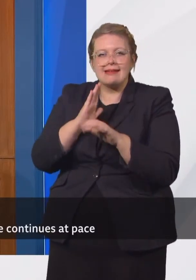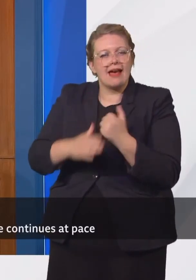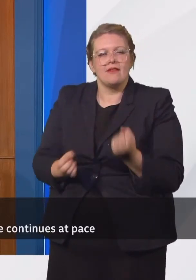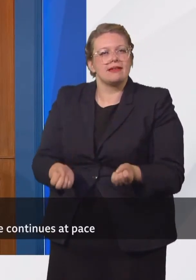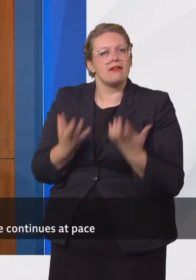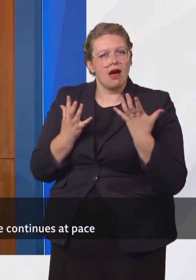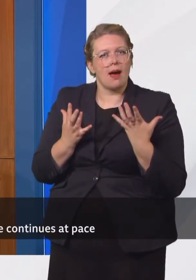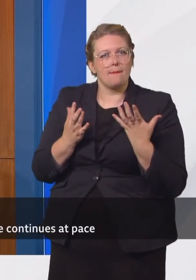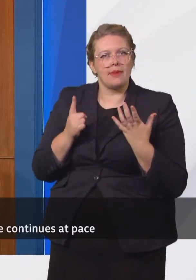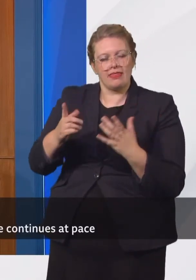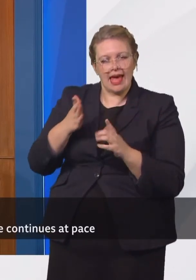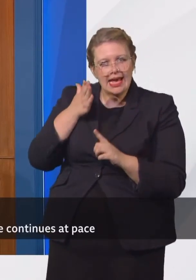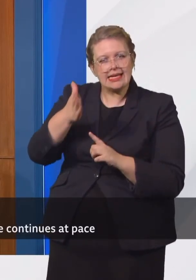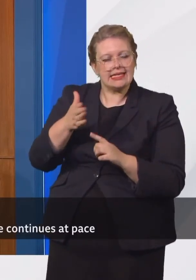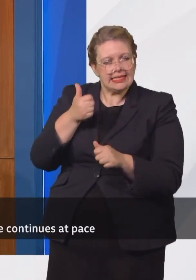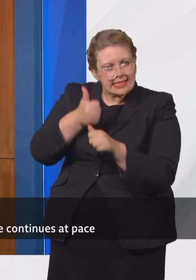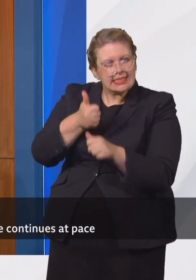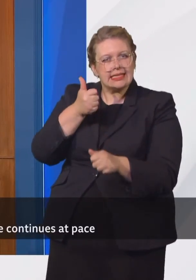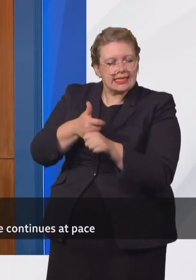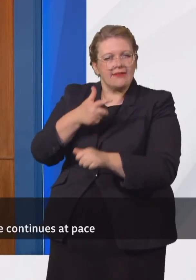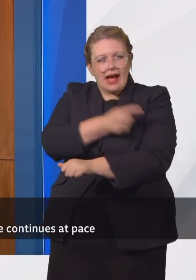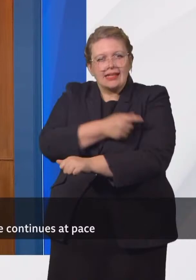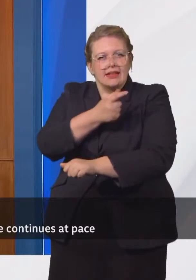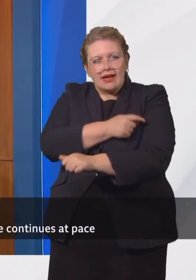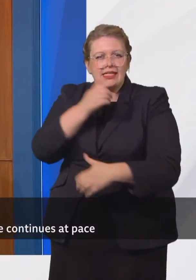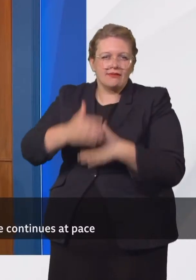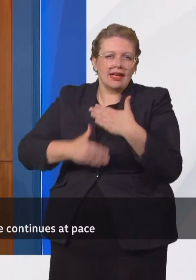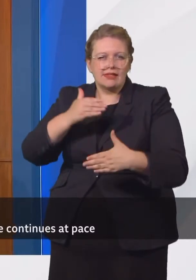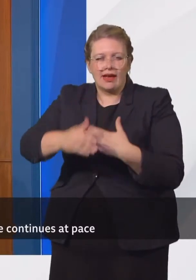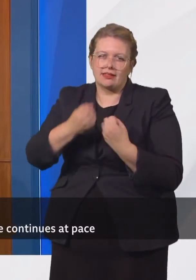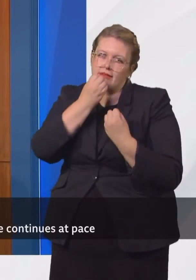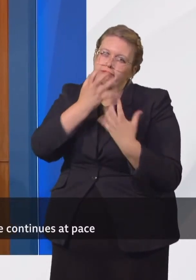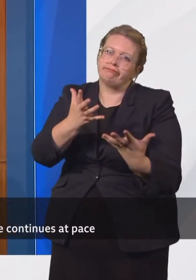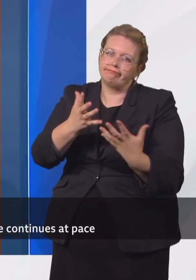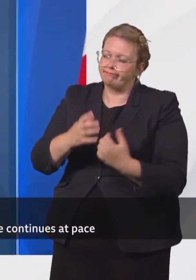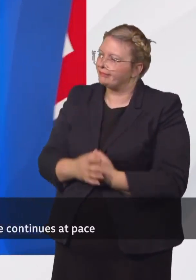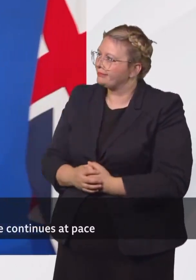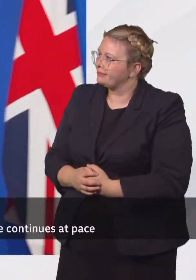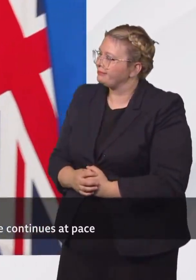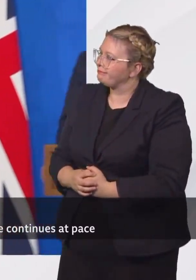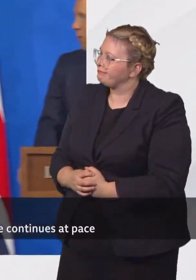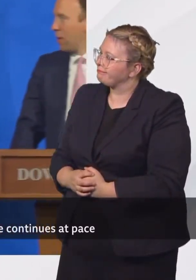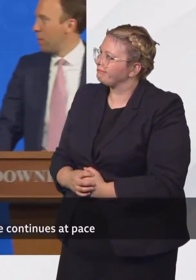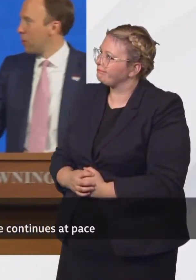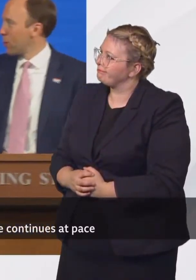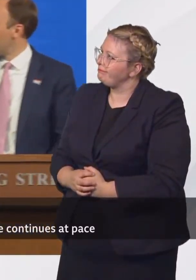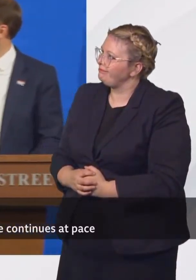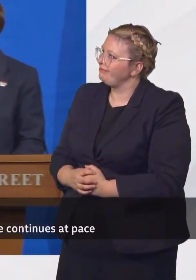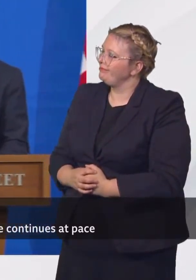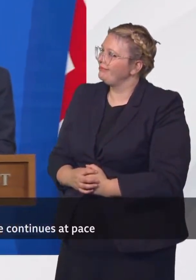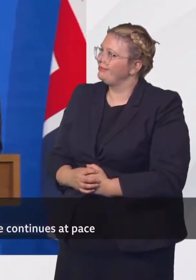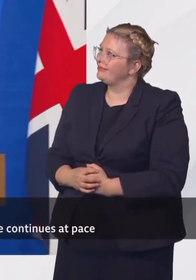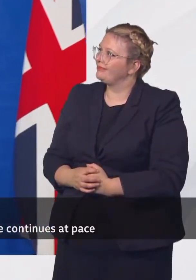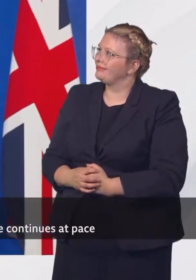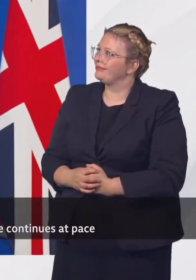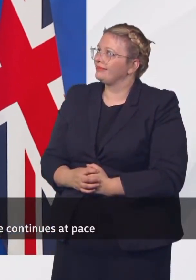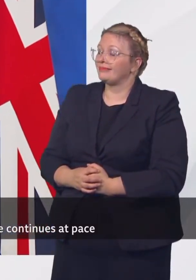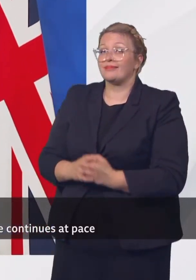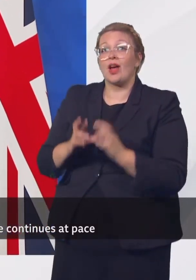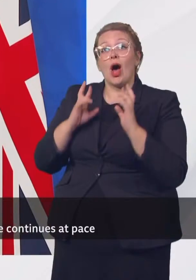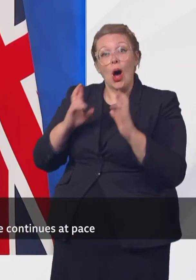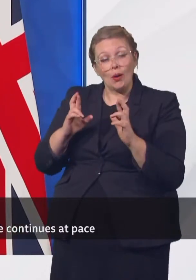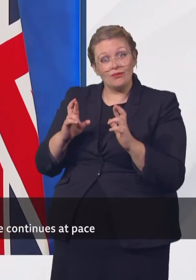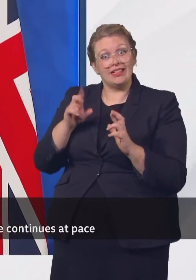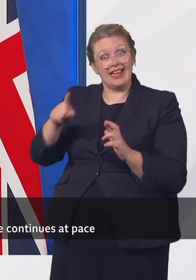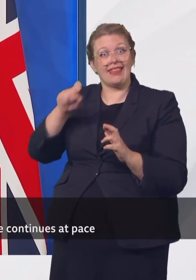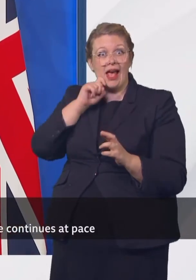of vaccinating the people of this country. Fantastic. Maybe they'll see themselves not only in the mirror, but also in Her Majesty's